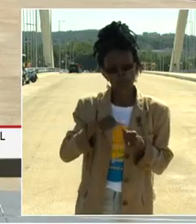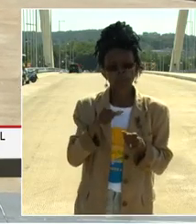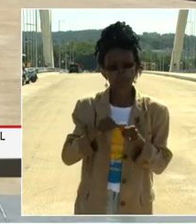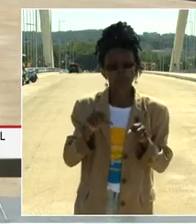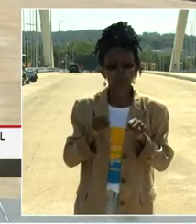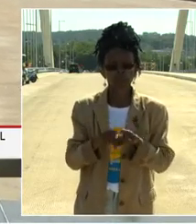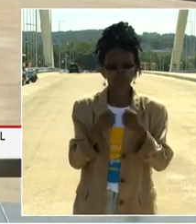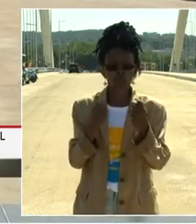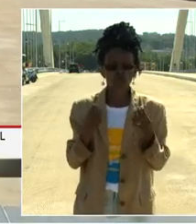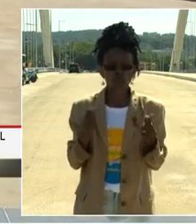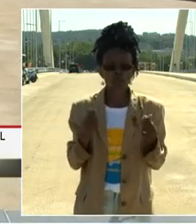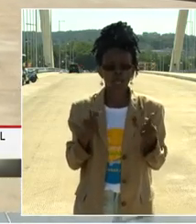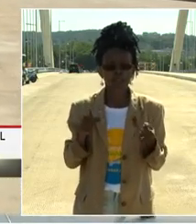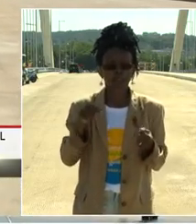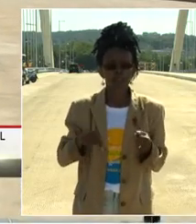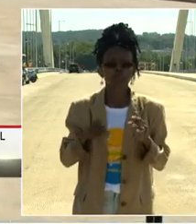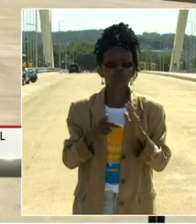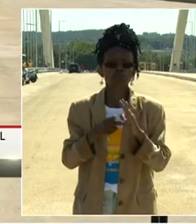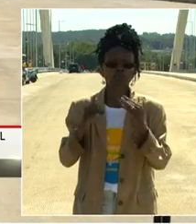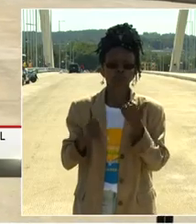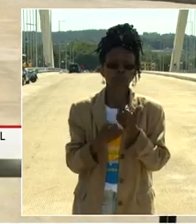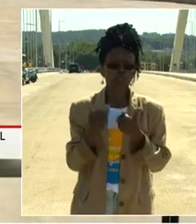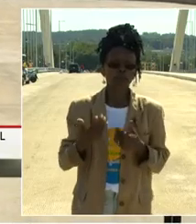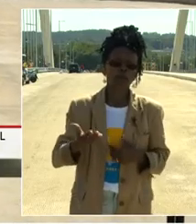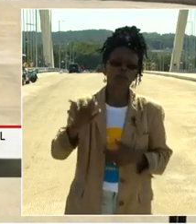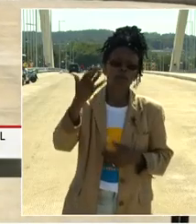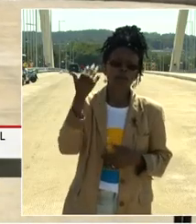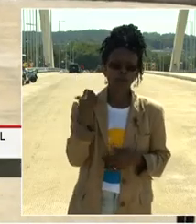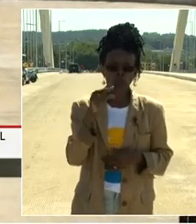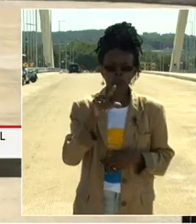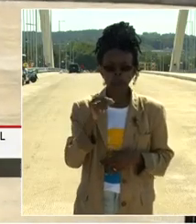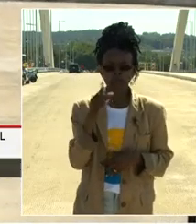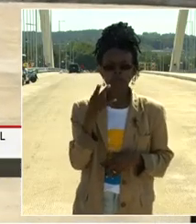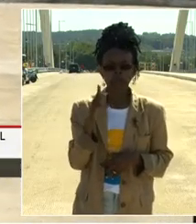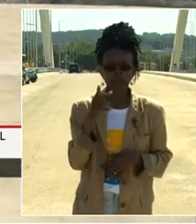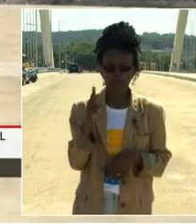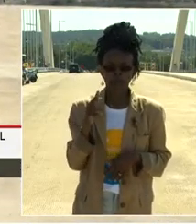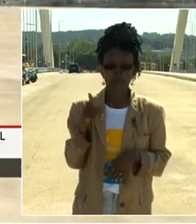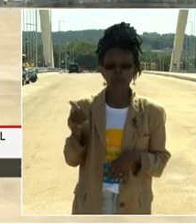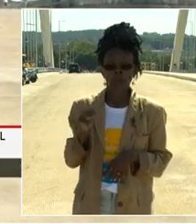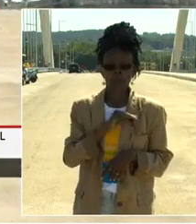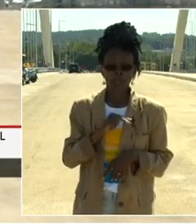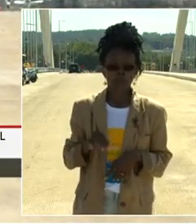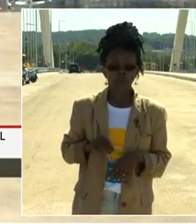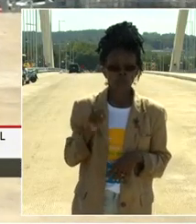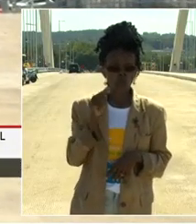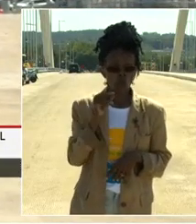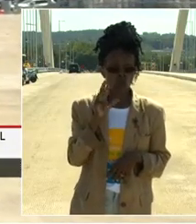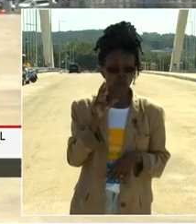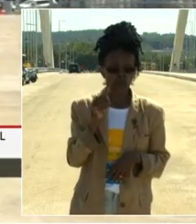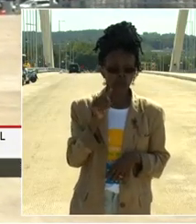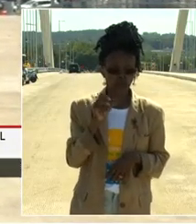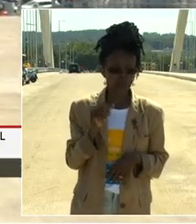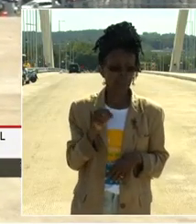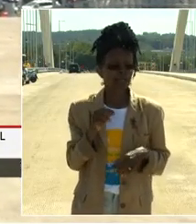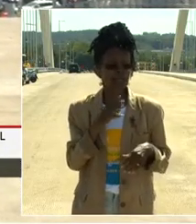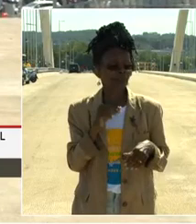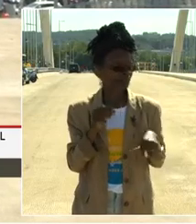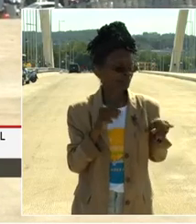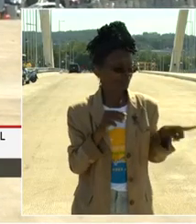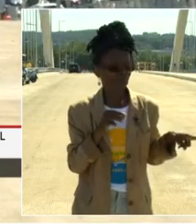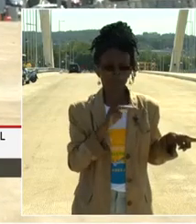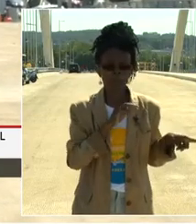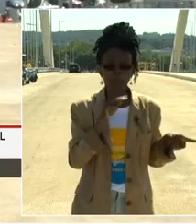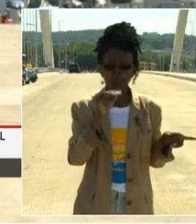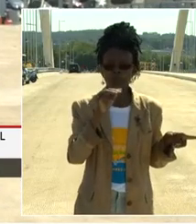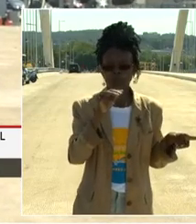in 2017 that Congresswoman Norton and Congressman Hoyer talked about their strategy.